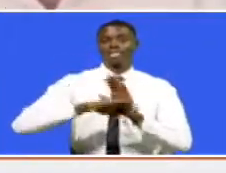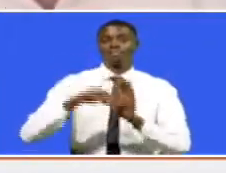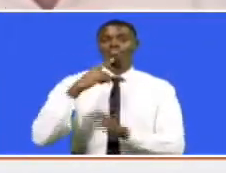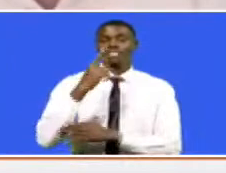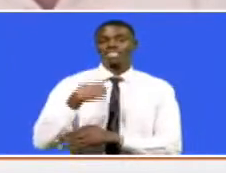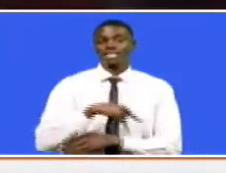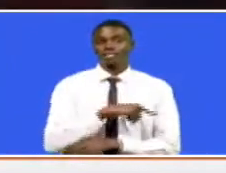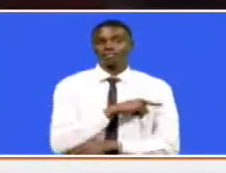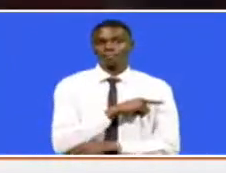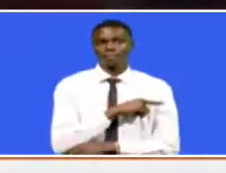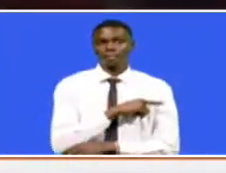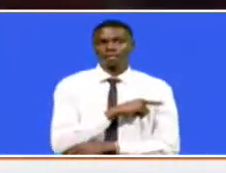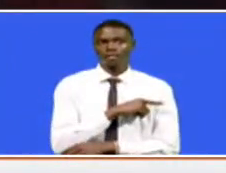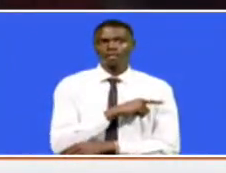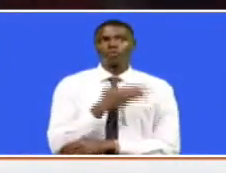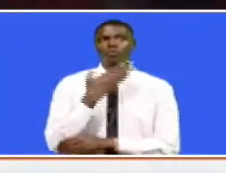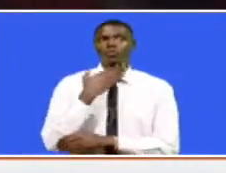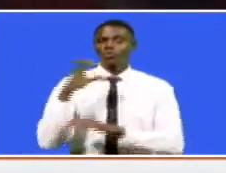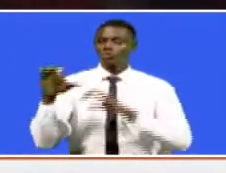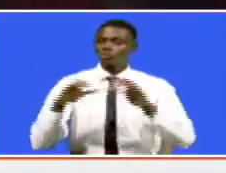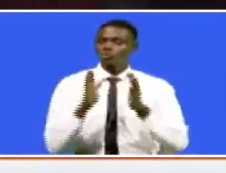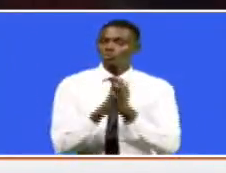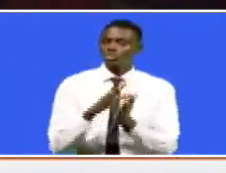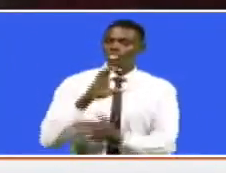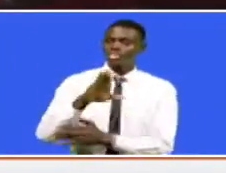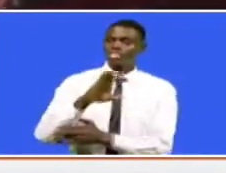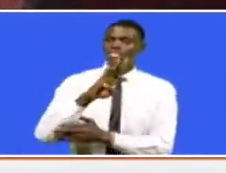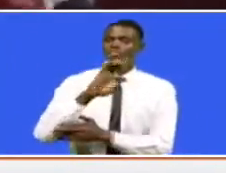exactly what you want to do with this CBC.